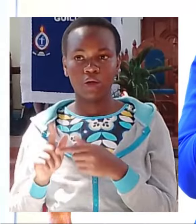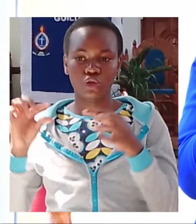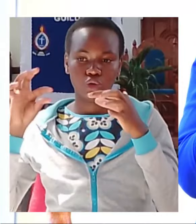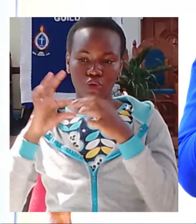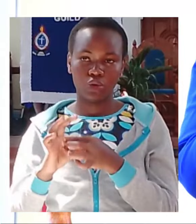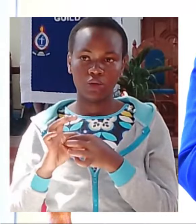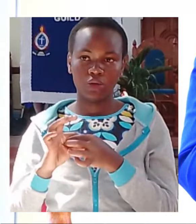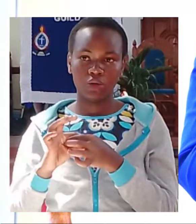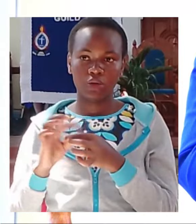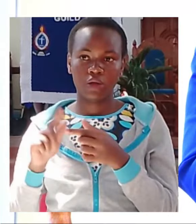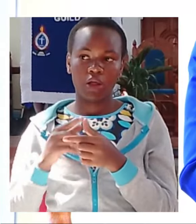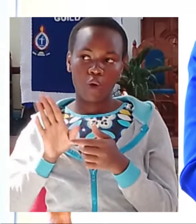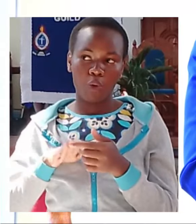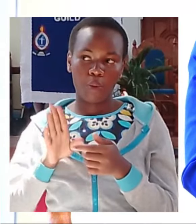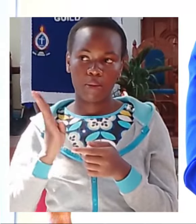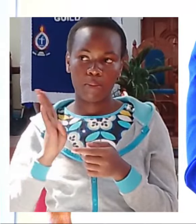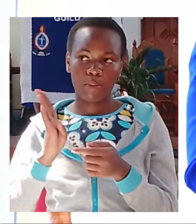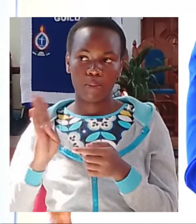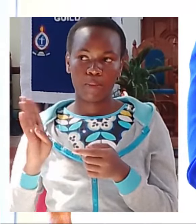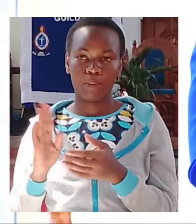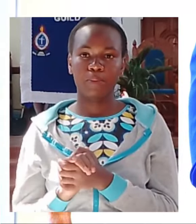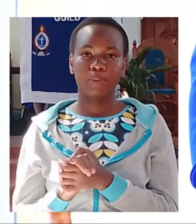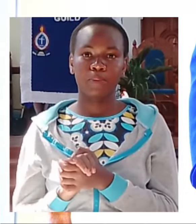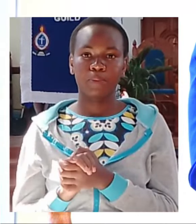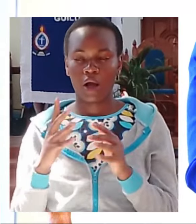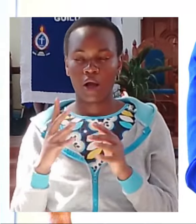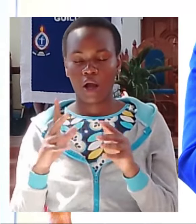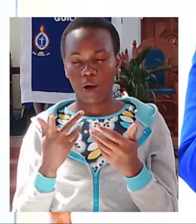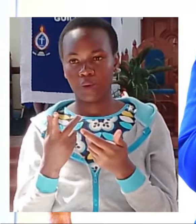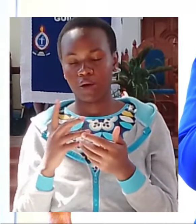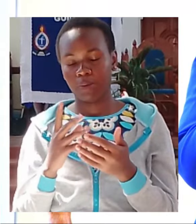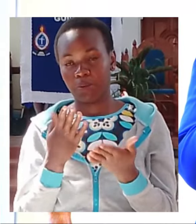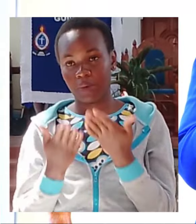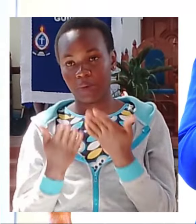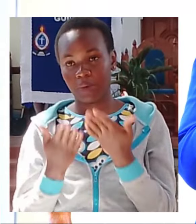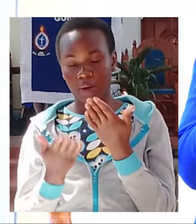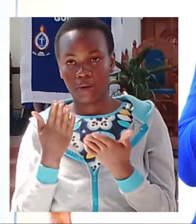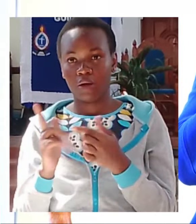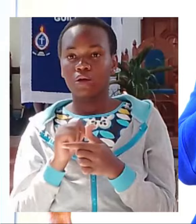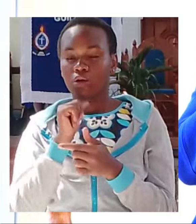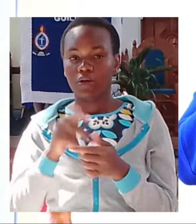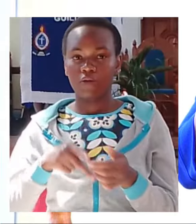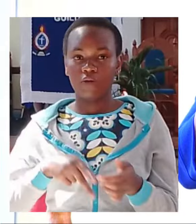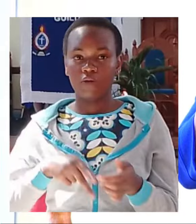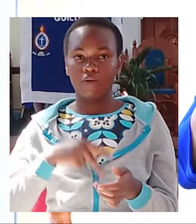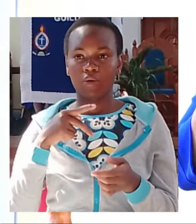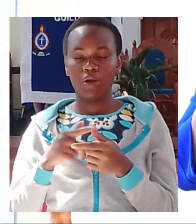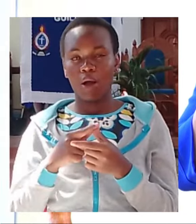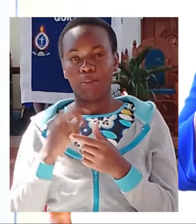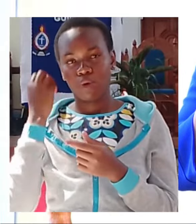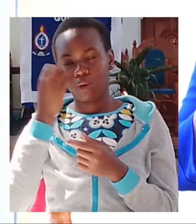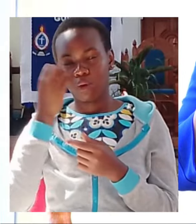join the women's guild? How comes maybe they don't feel like they can be